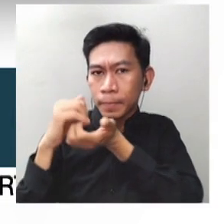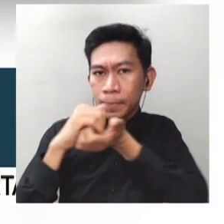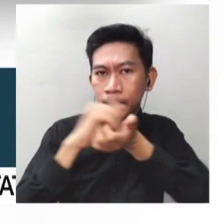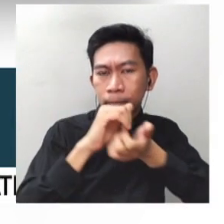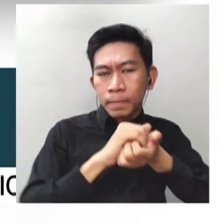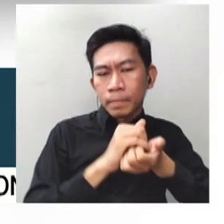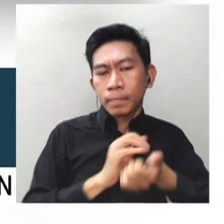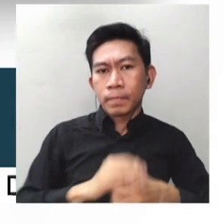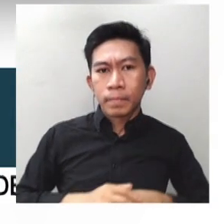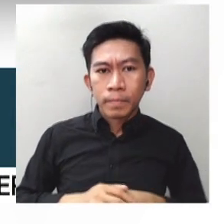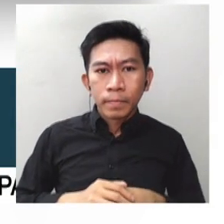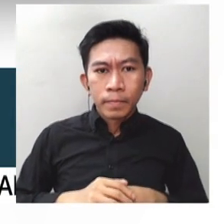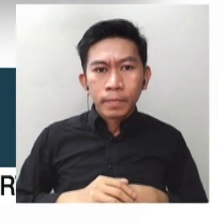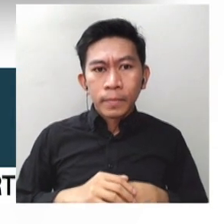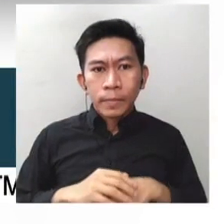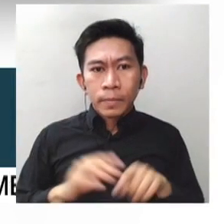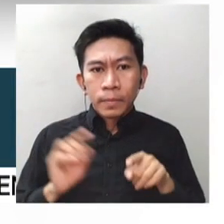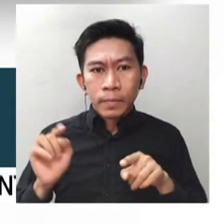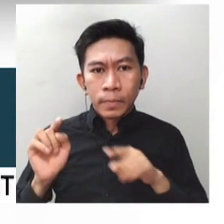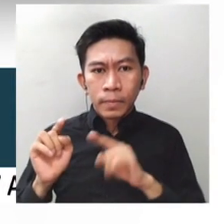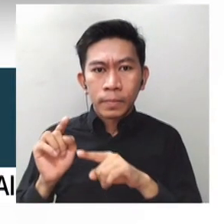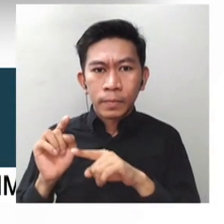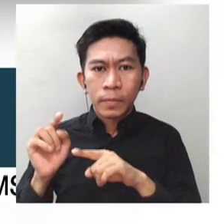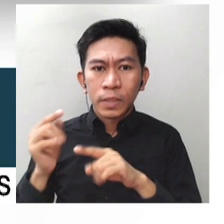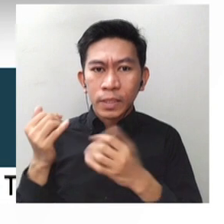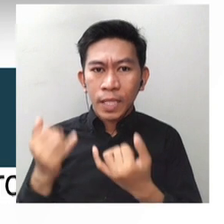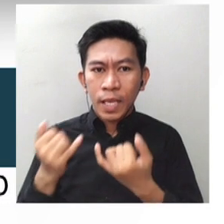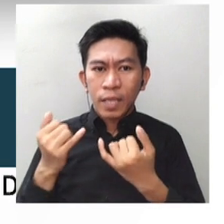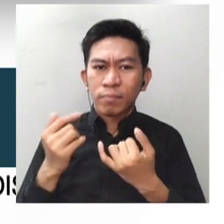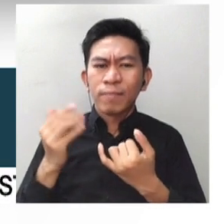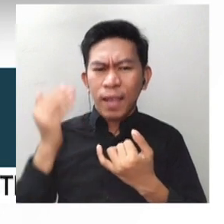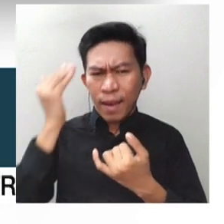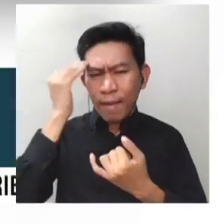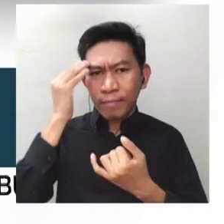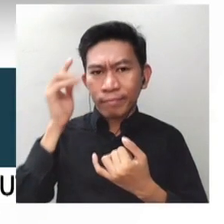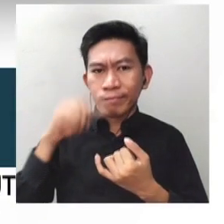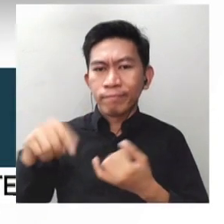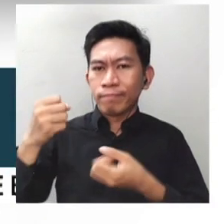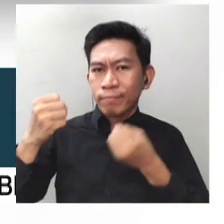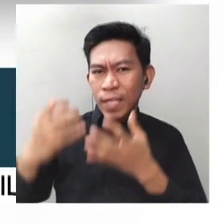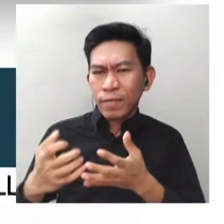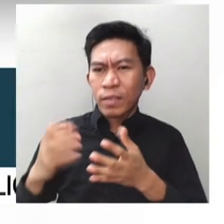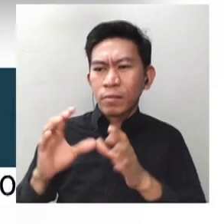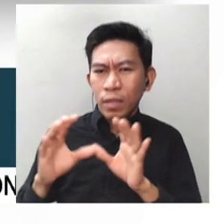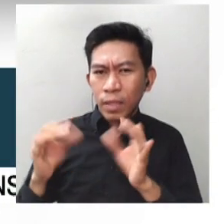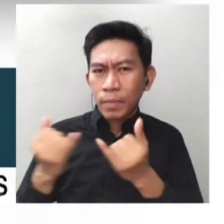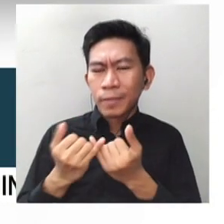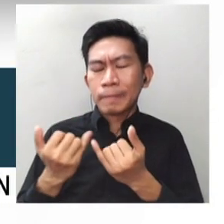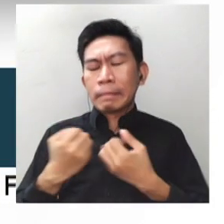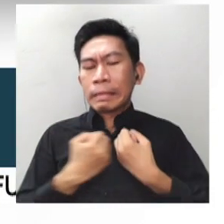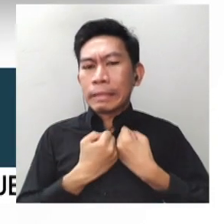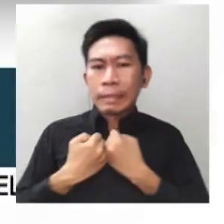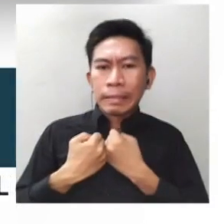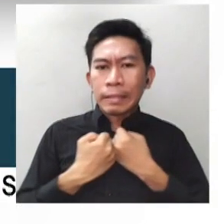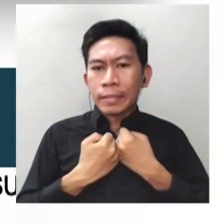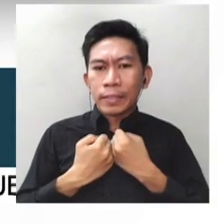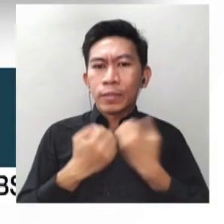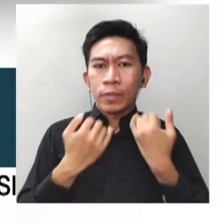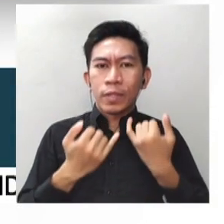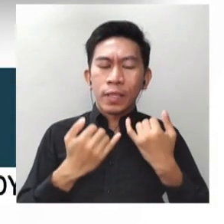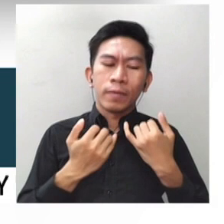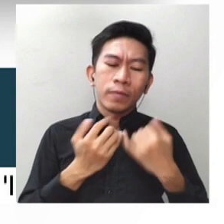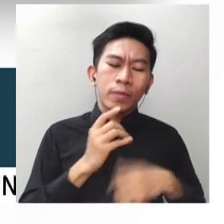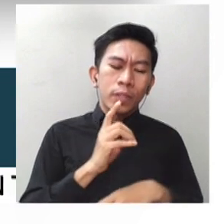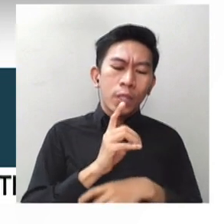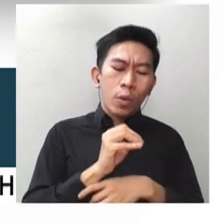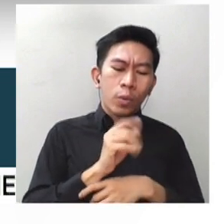DTI. Alam ko na nahihirapan yung ating mga drivers, mga operators, kaya kami naman po sa Department of Transportation,